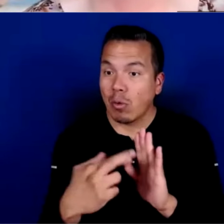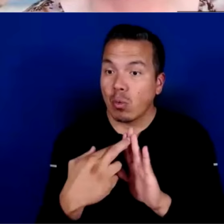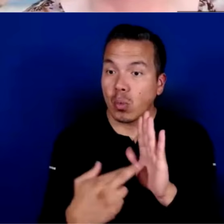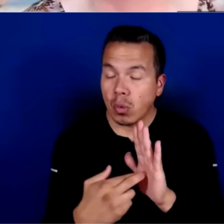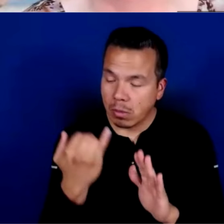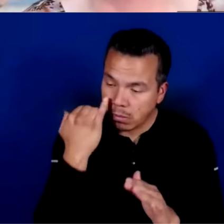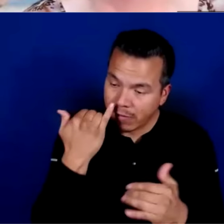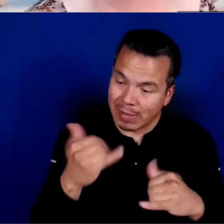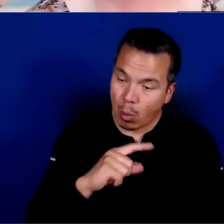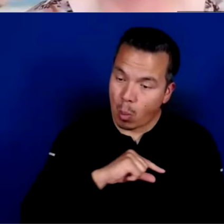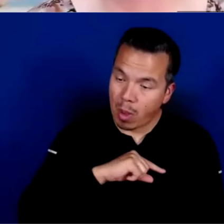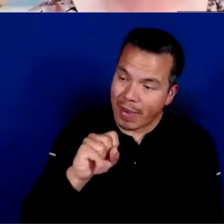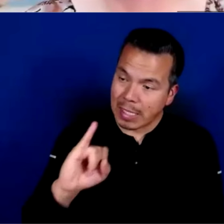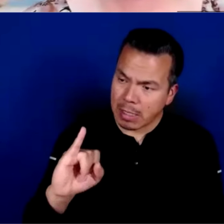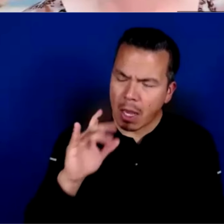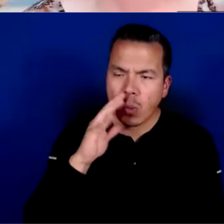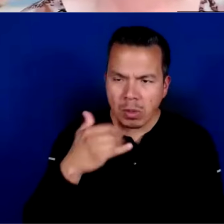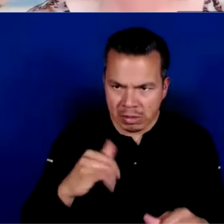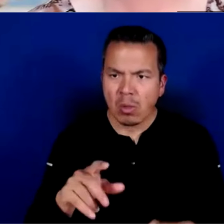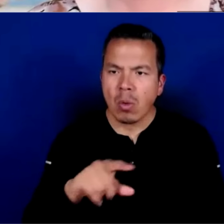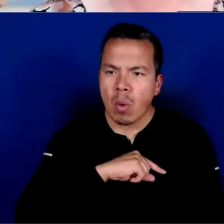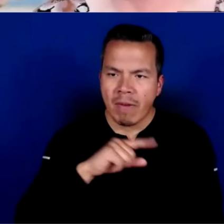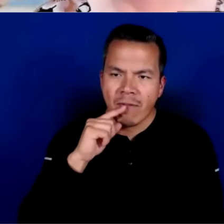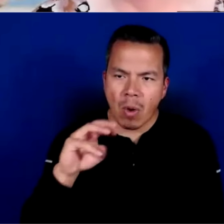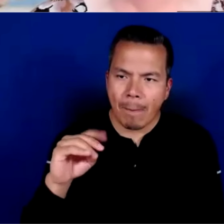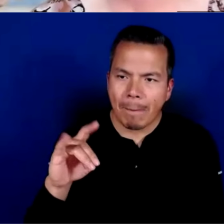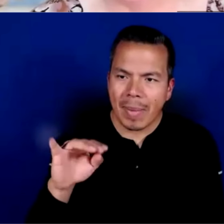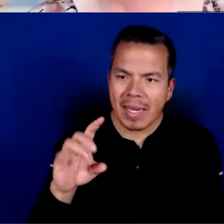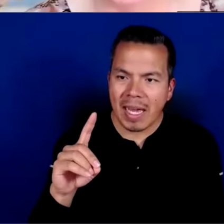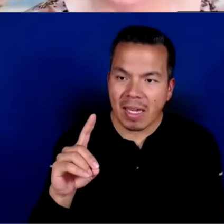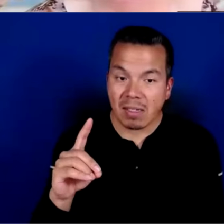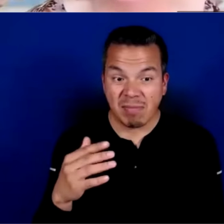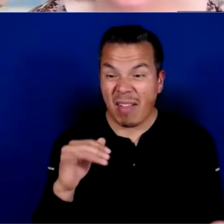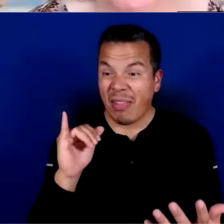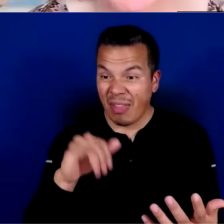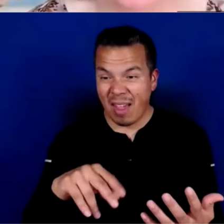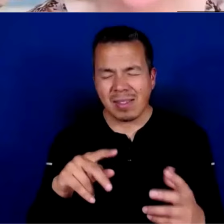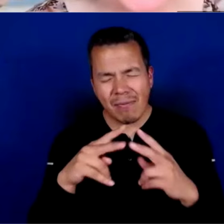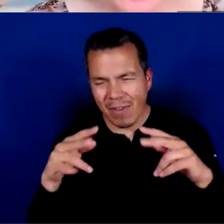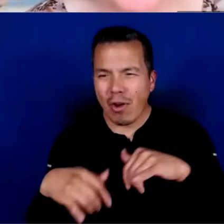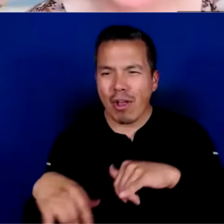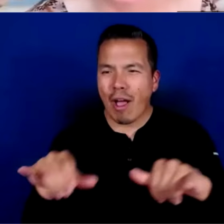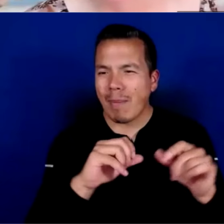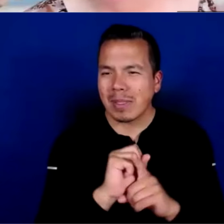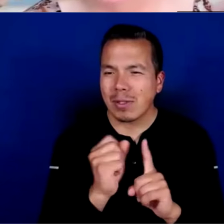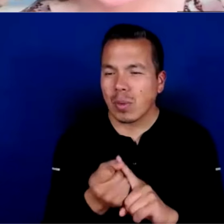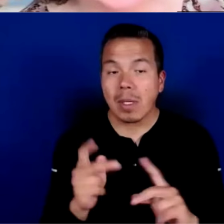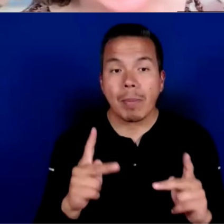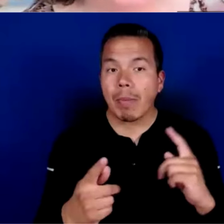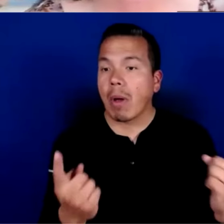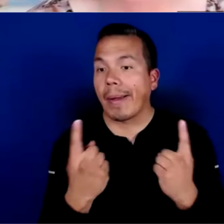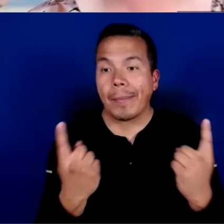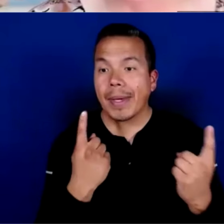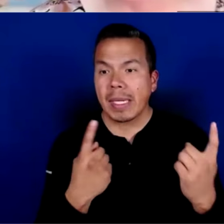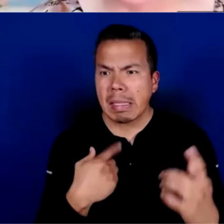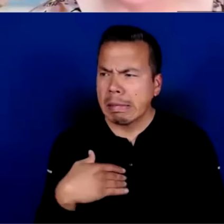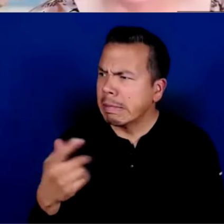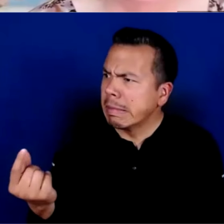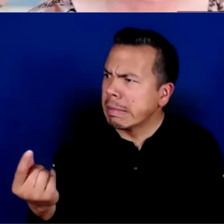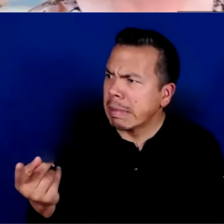still keep Medicaid coverage. And this is a very common situation that I would see where people would come in, what's going to happen to